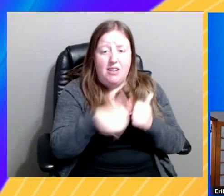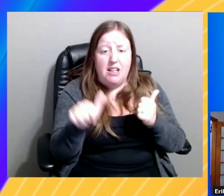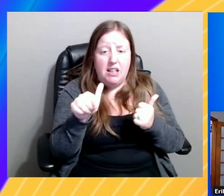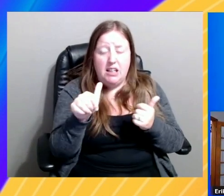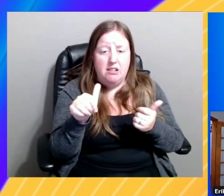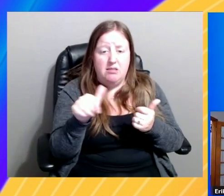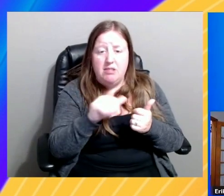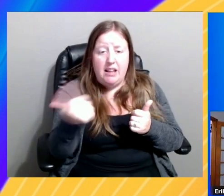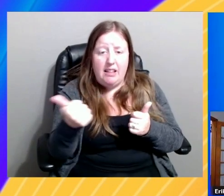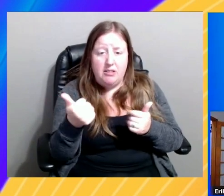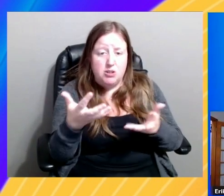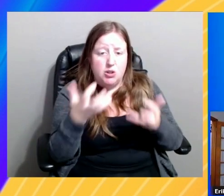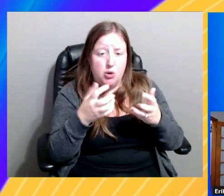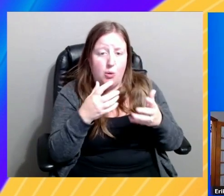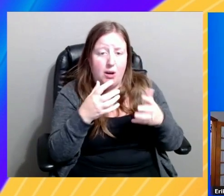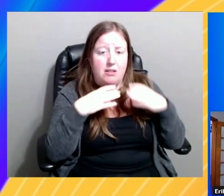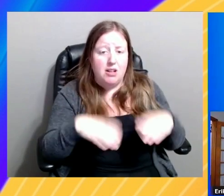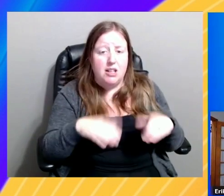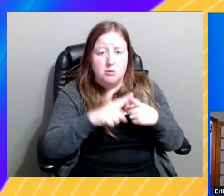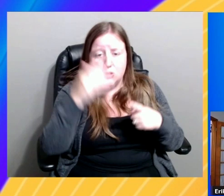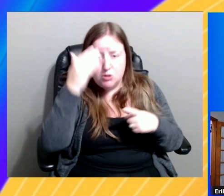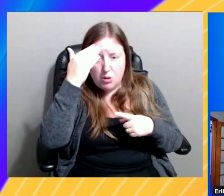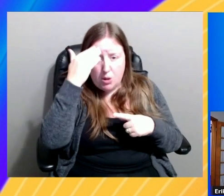anything else you wanted customers to know?